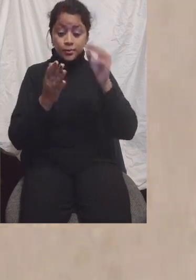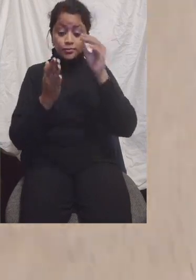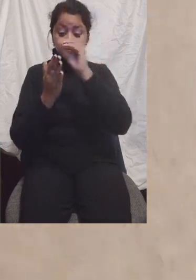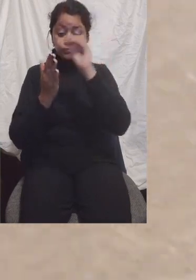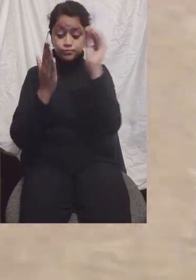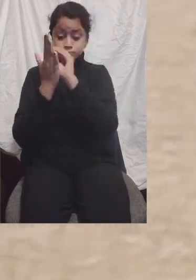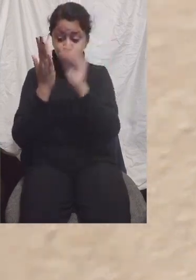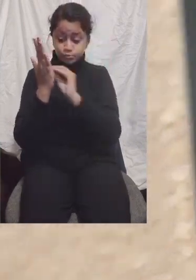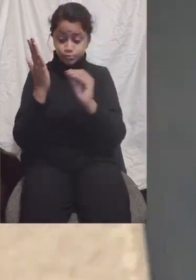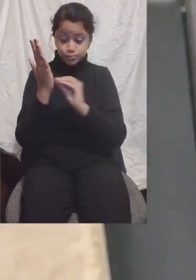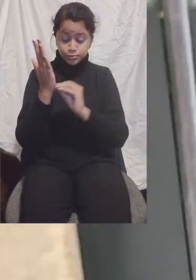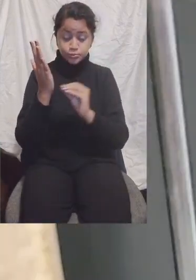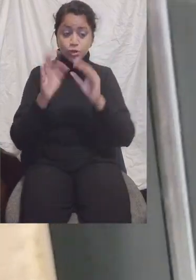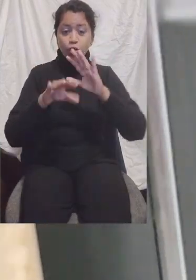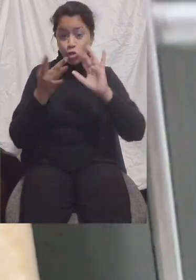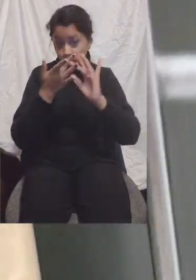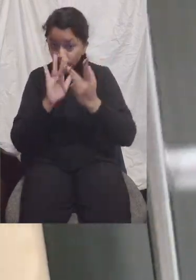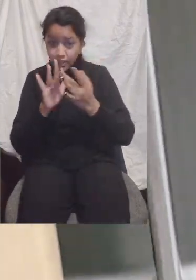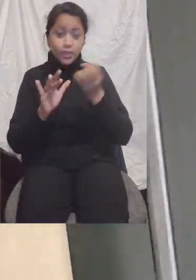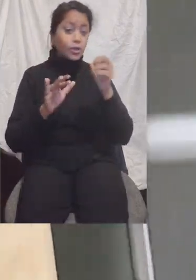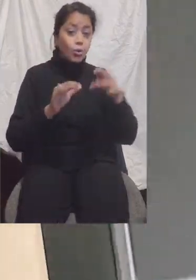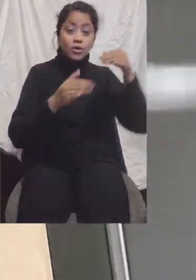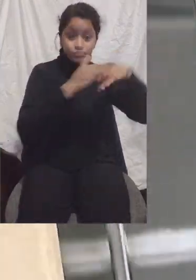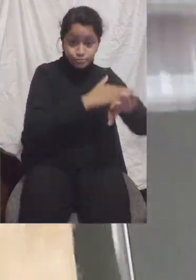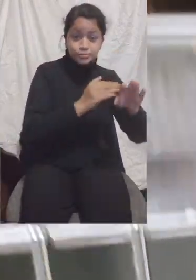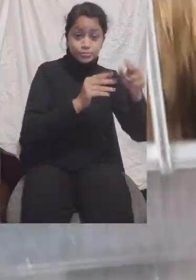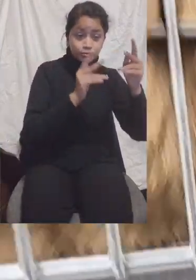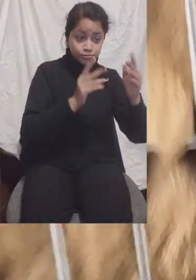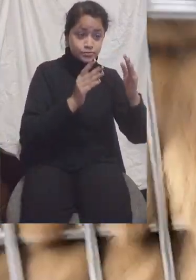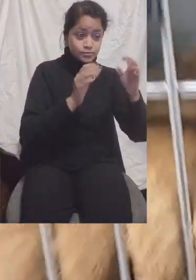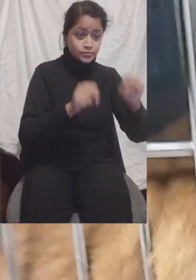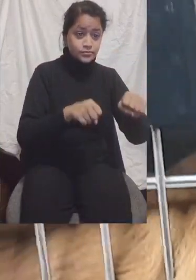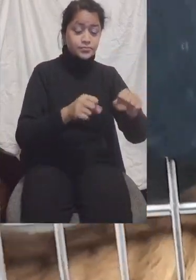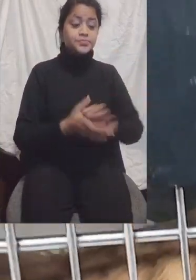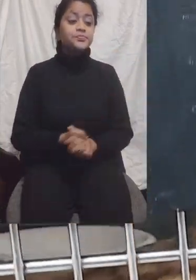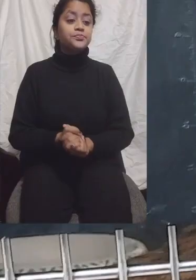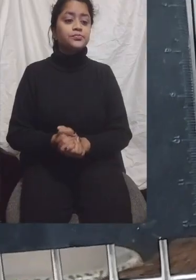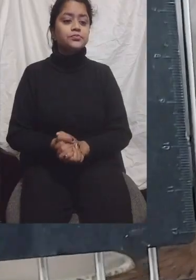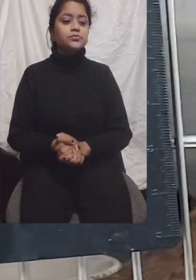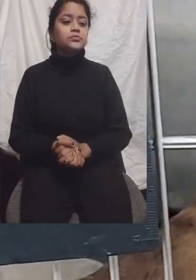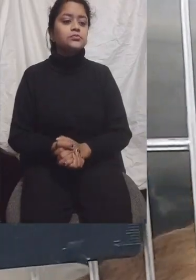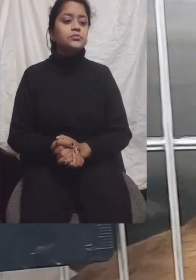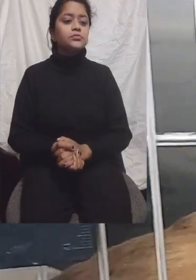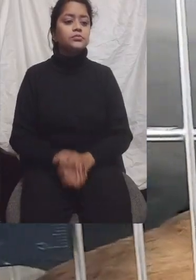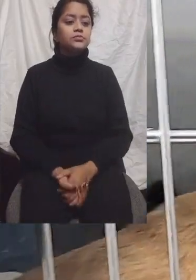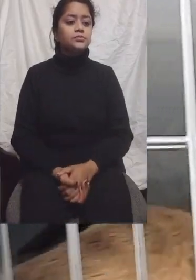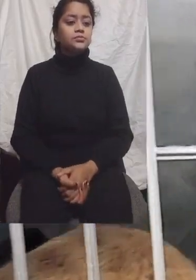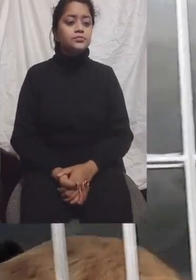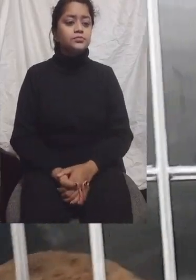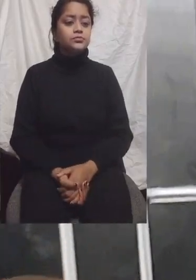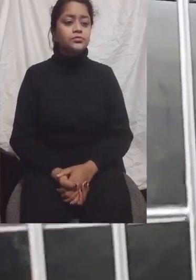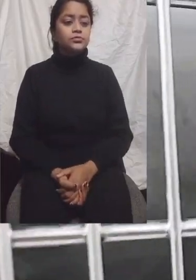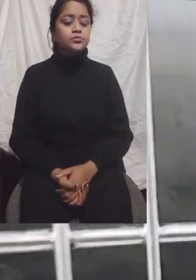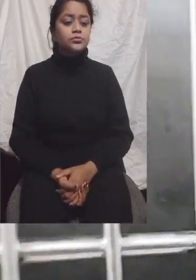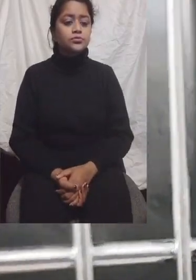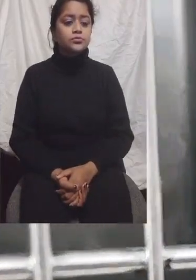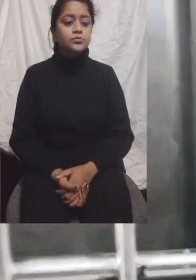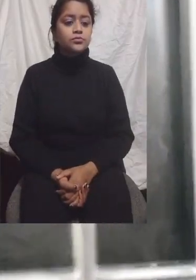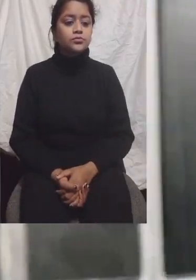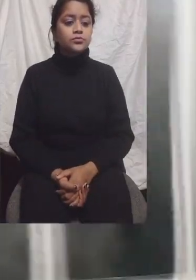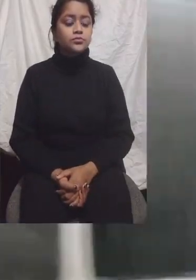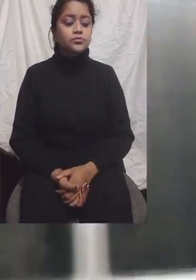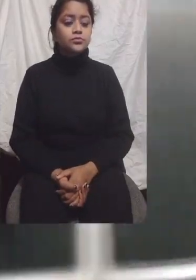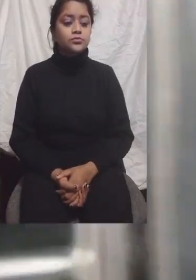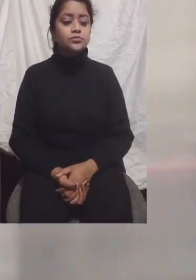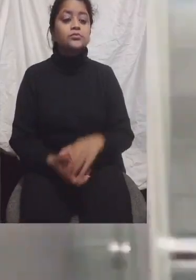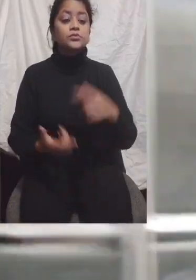shelter. That is then sent to the volunteer home visitor. We all have special areas that we do. And then the